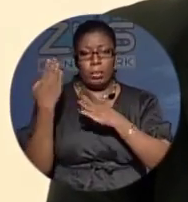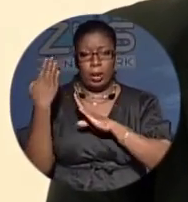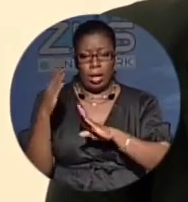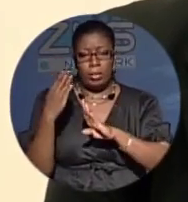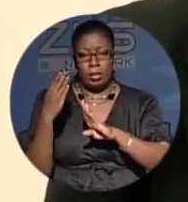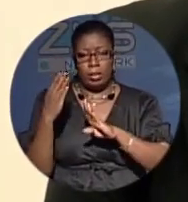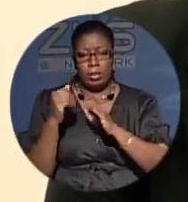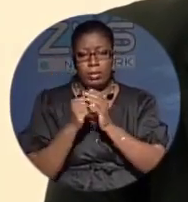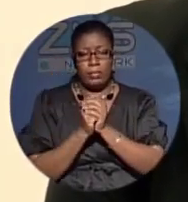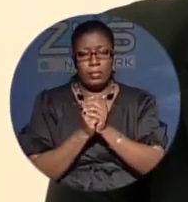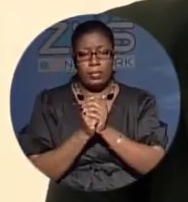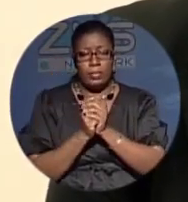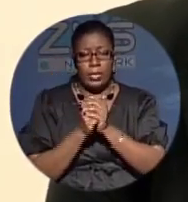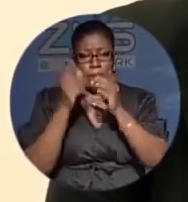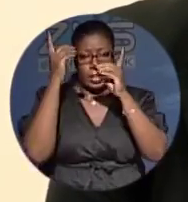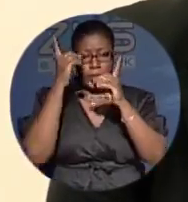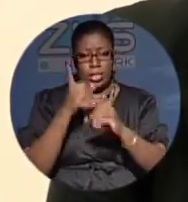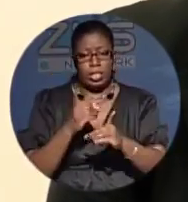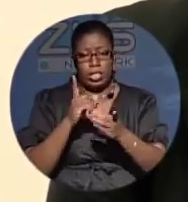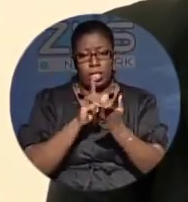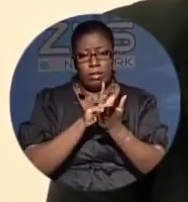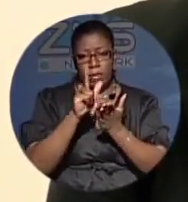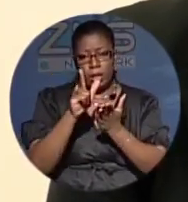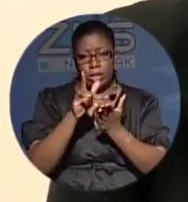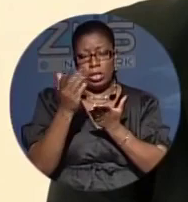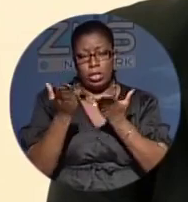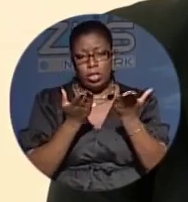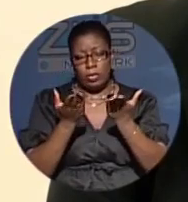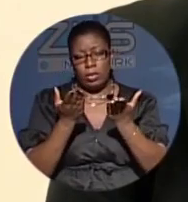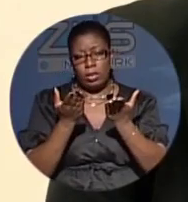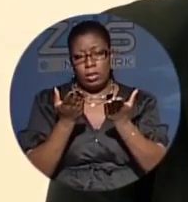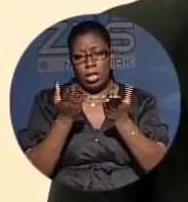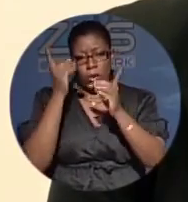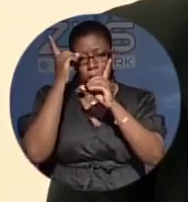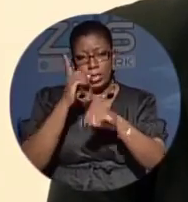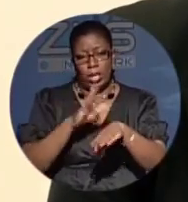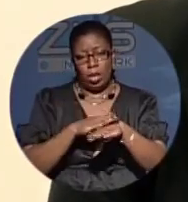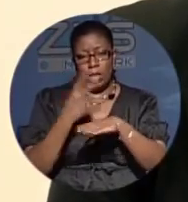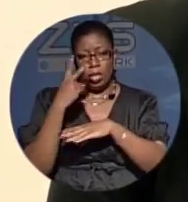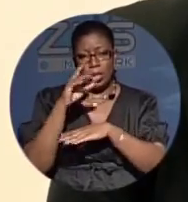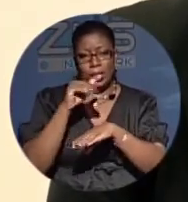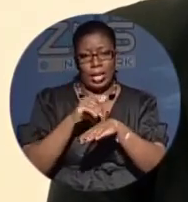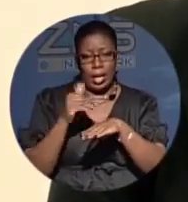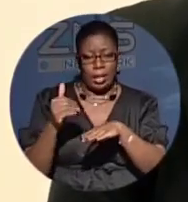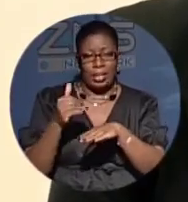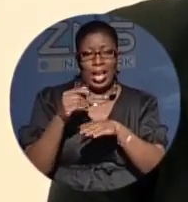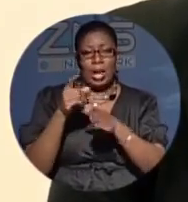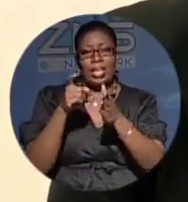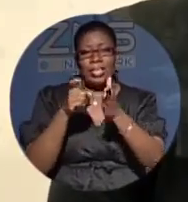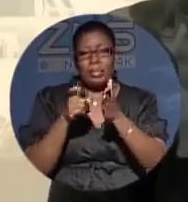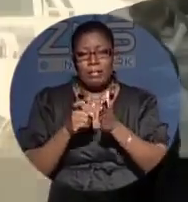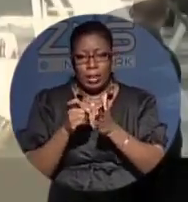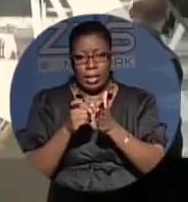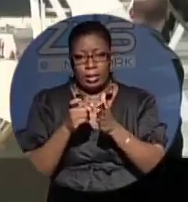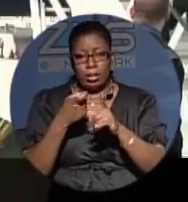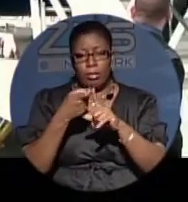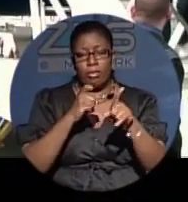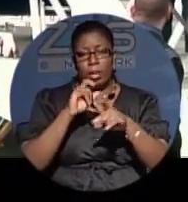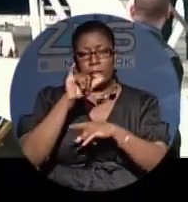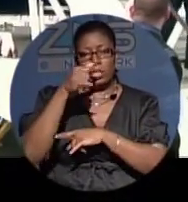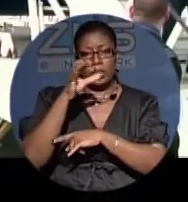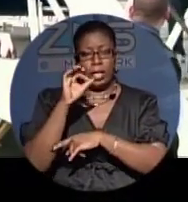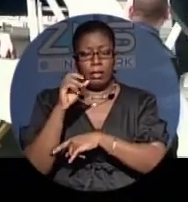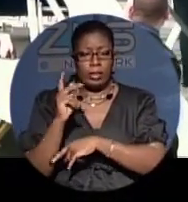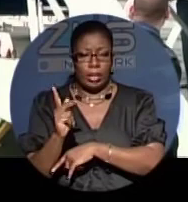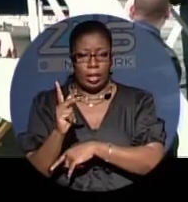base up there. The decision to start flying the service was actually based on looking at our current demand out of New York, out of JFK. This will